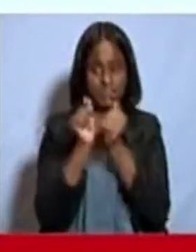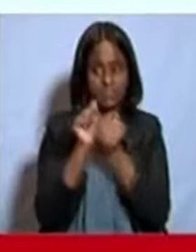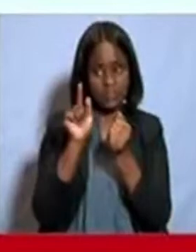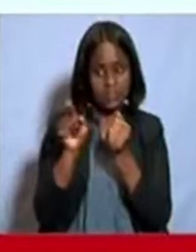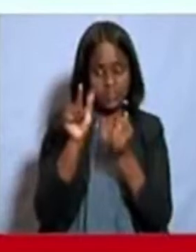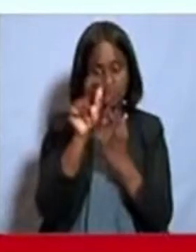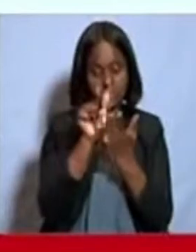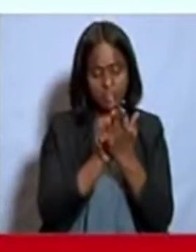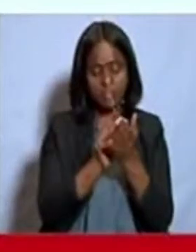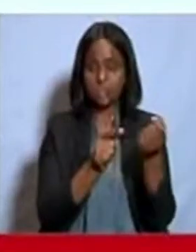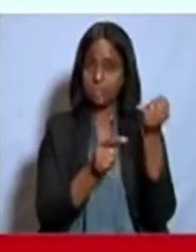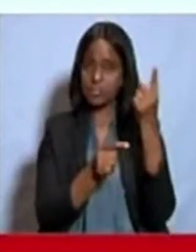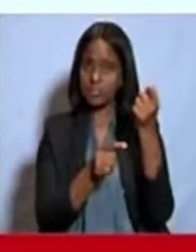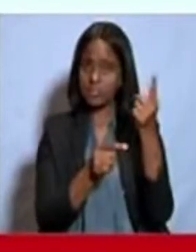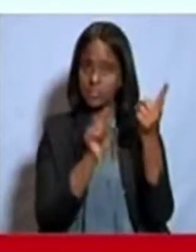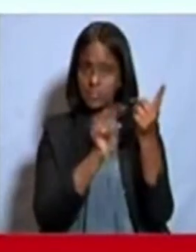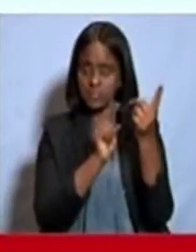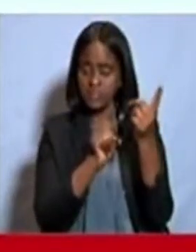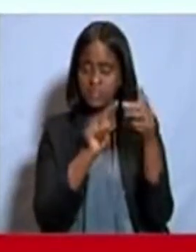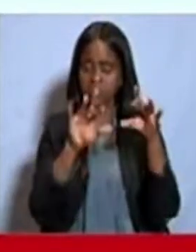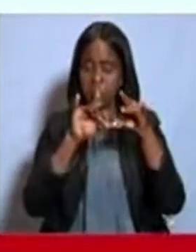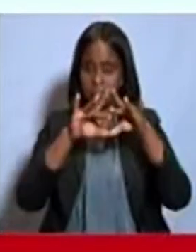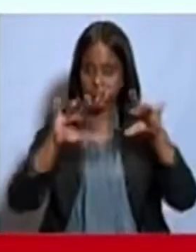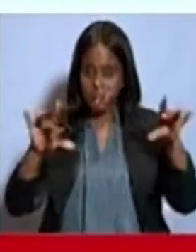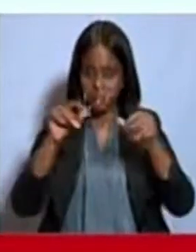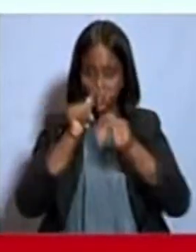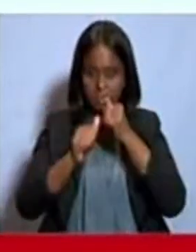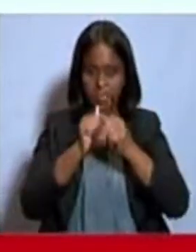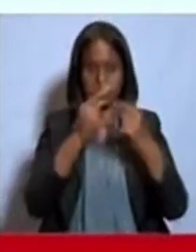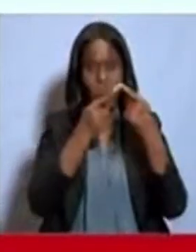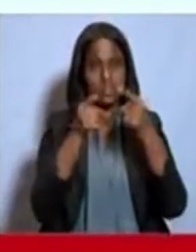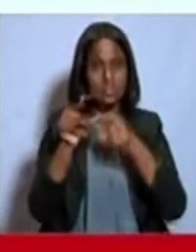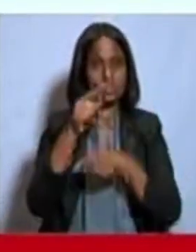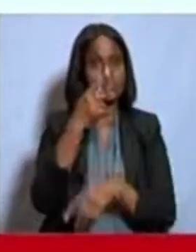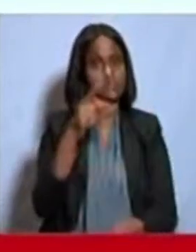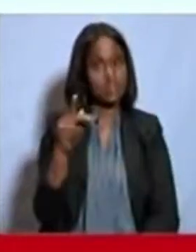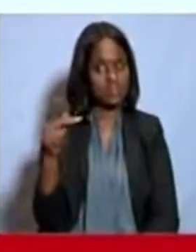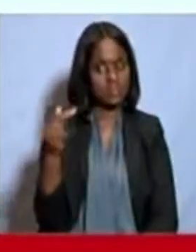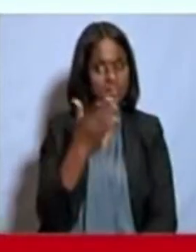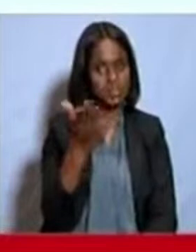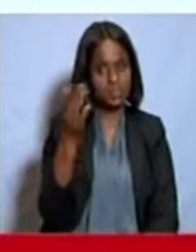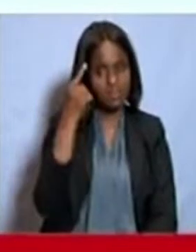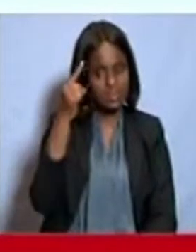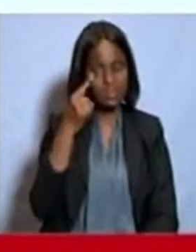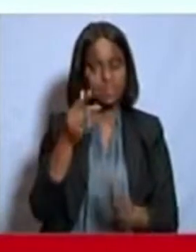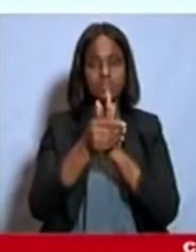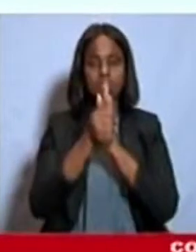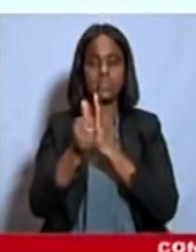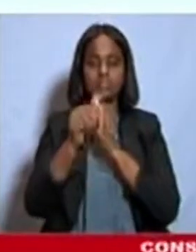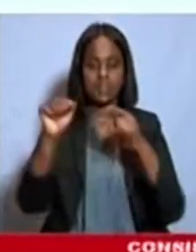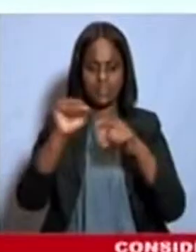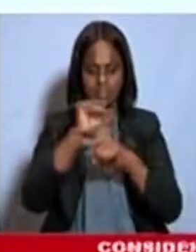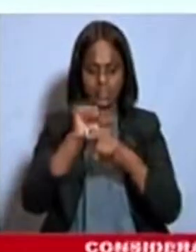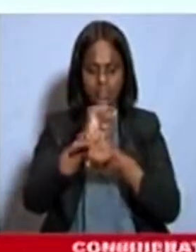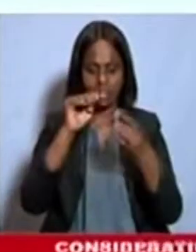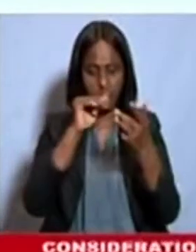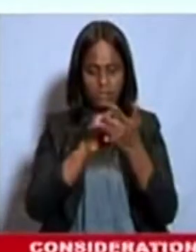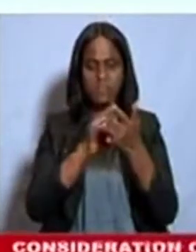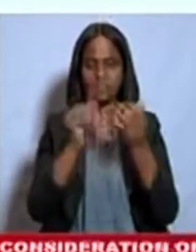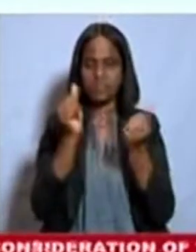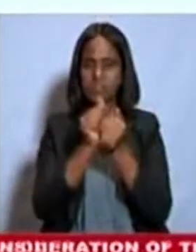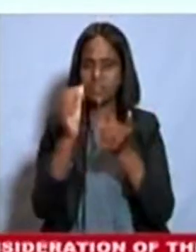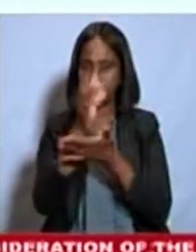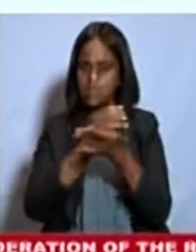Act, 11 parcels of land on which various properties for the skills training centers and colleges